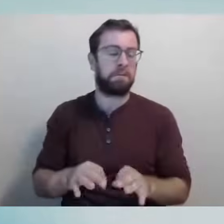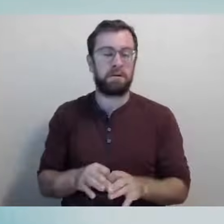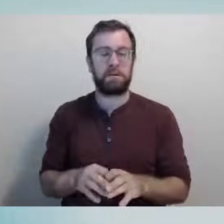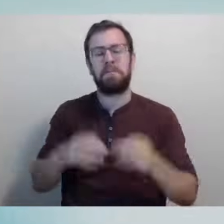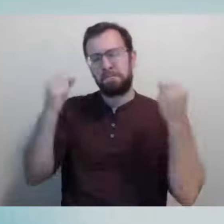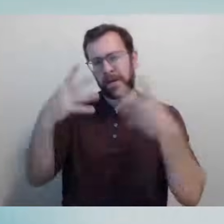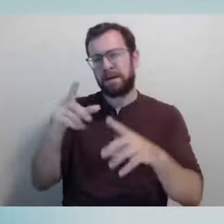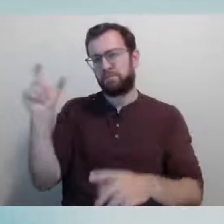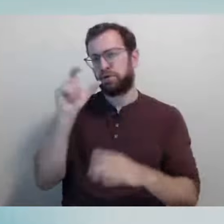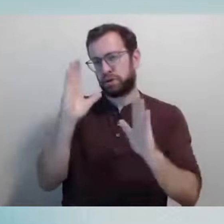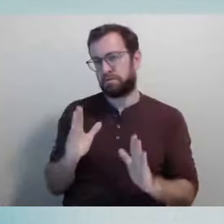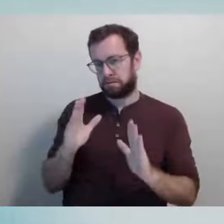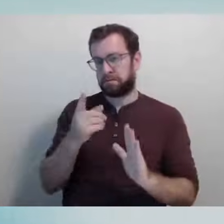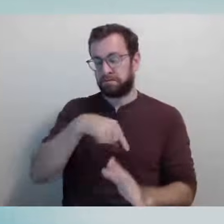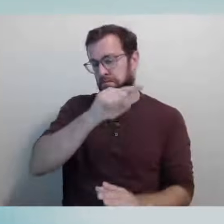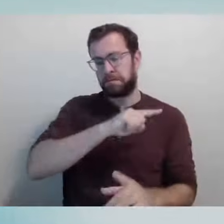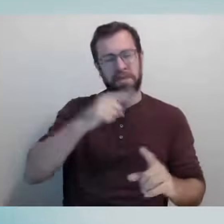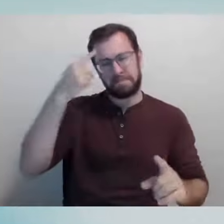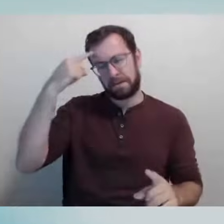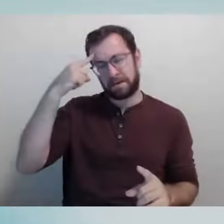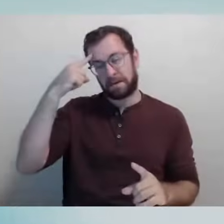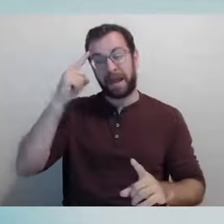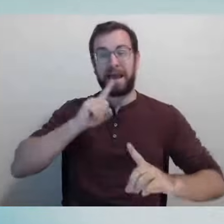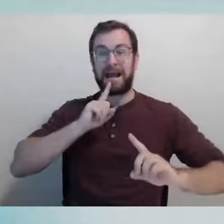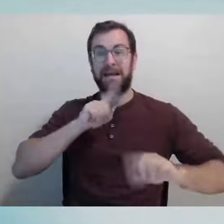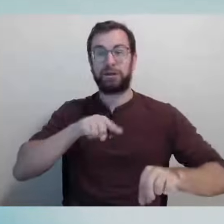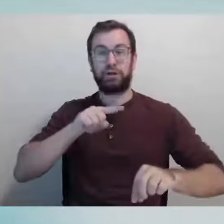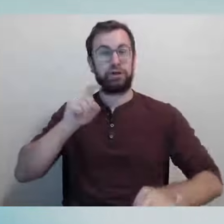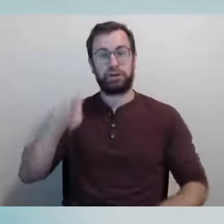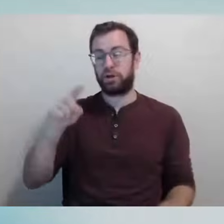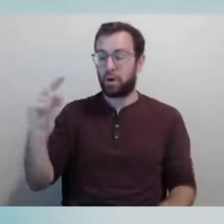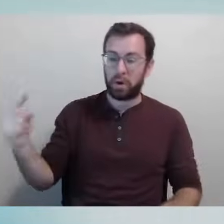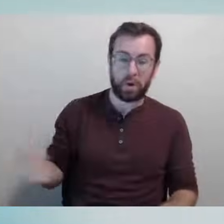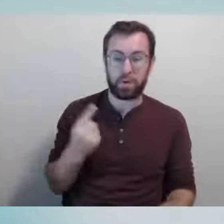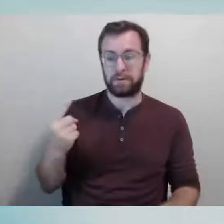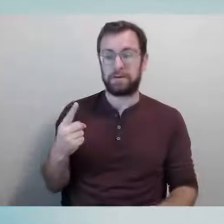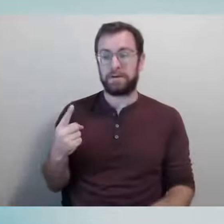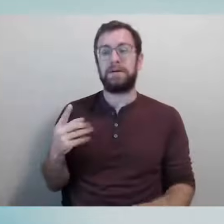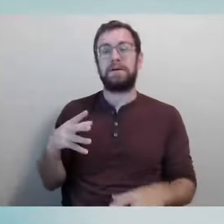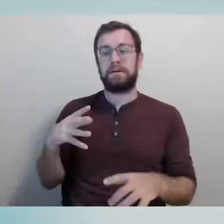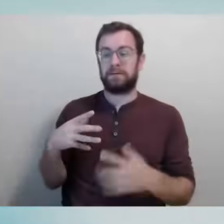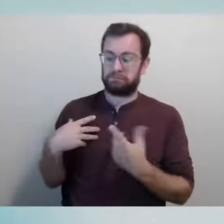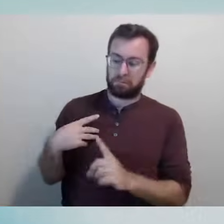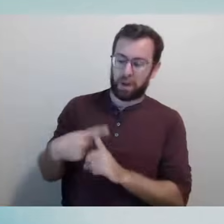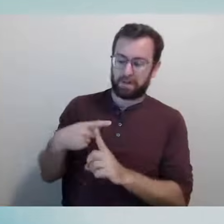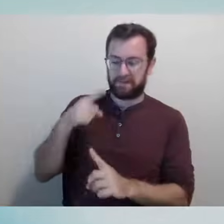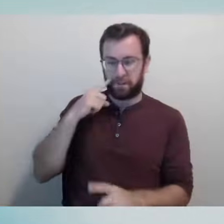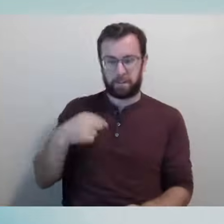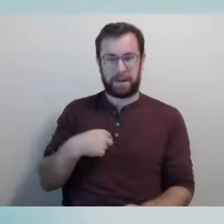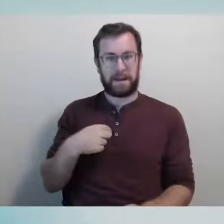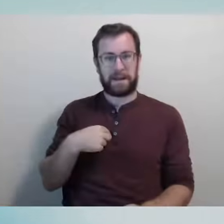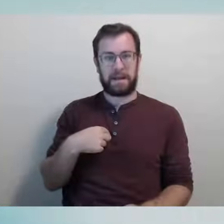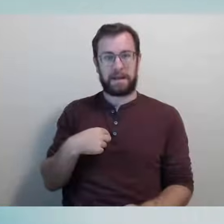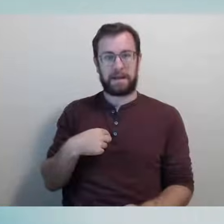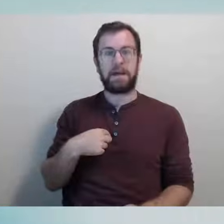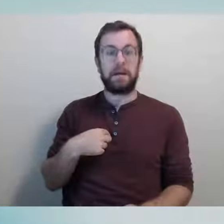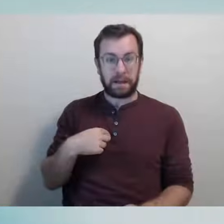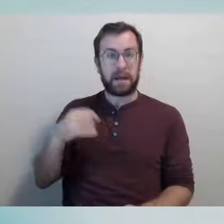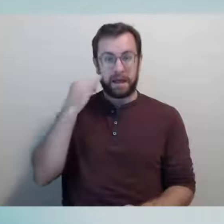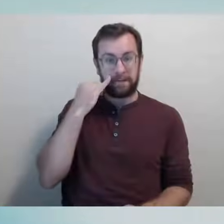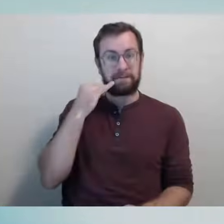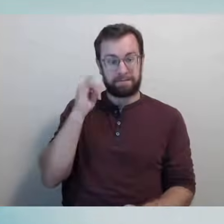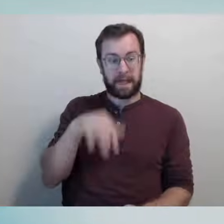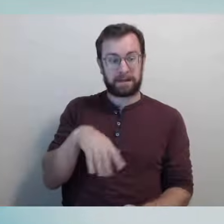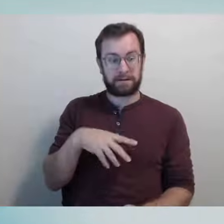that the answer should always be in my favor. Then Allah has answered the